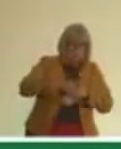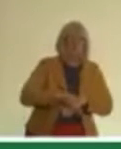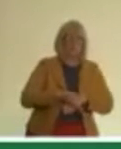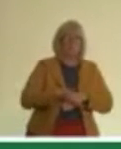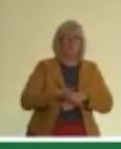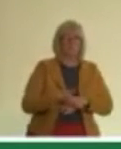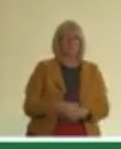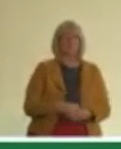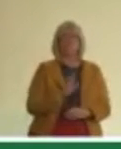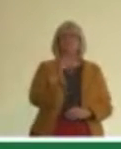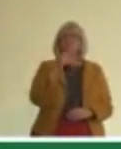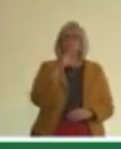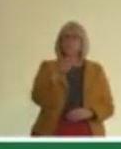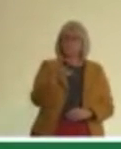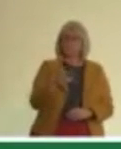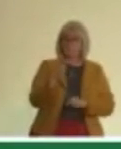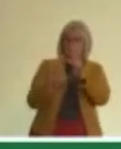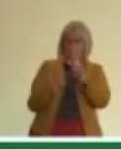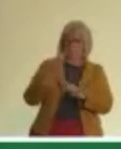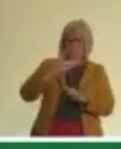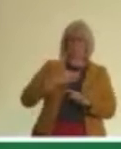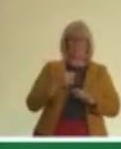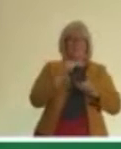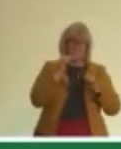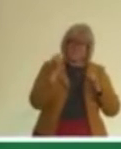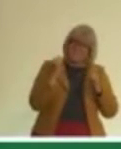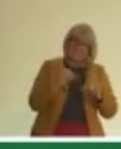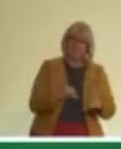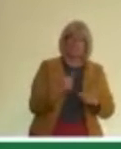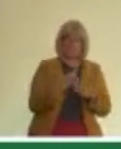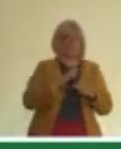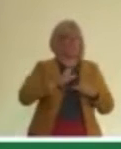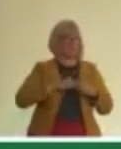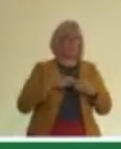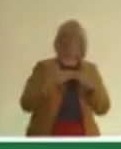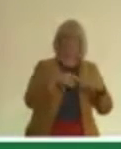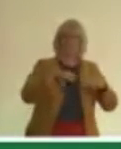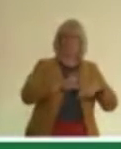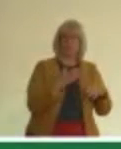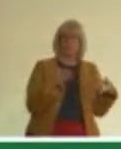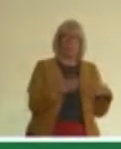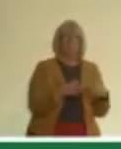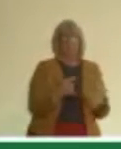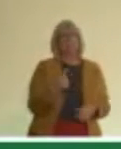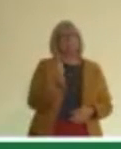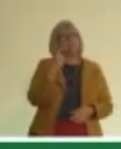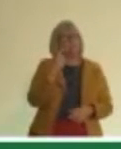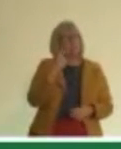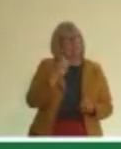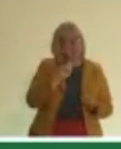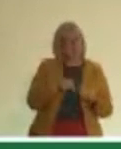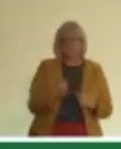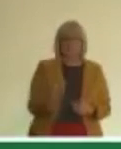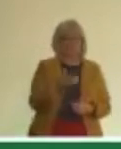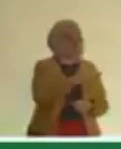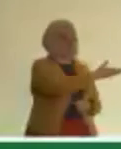people say to me, what is your favorite thing about being deputy leader of this party? The answer is easy. It's you. It's meeting you. Well,